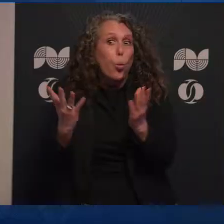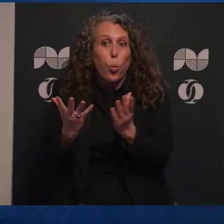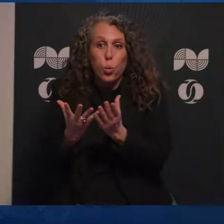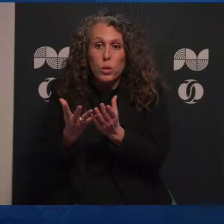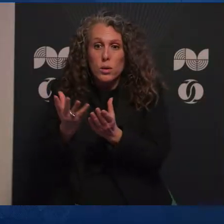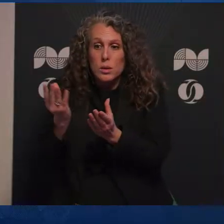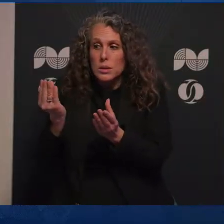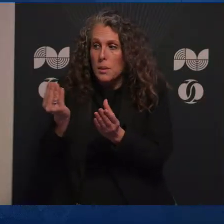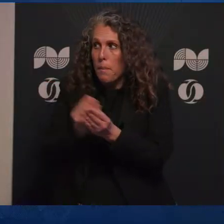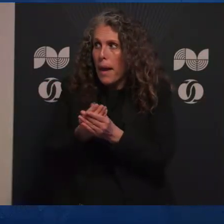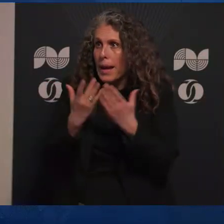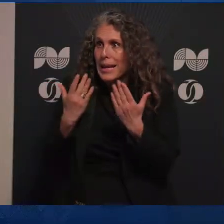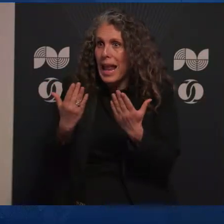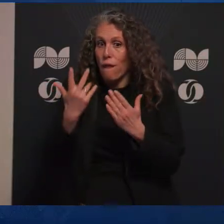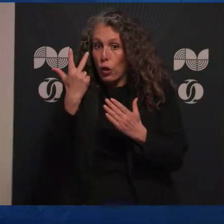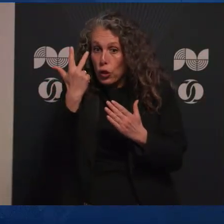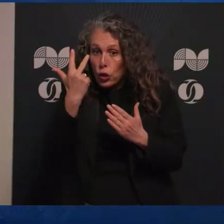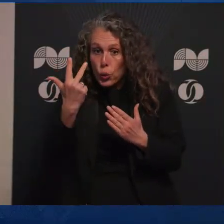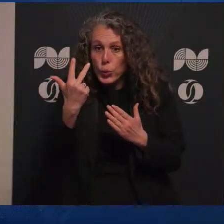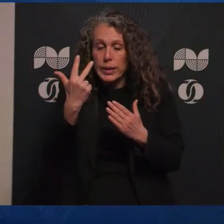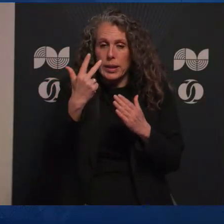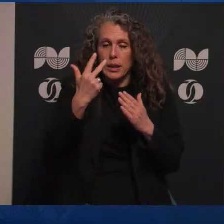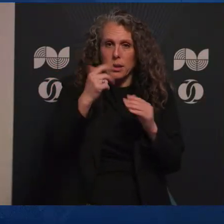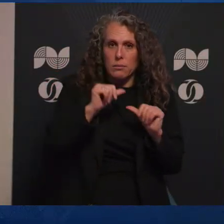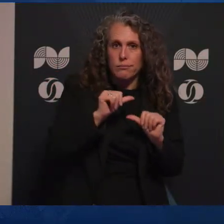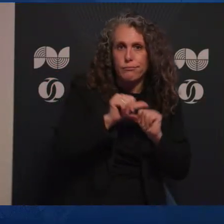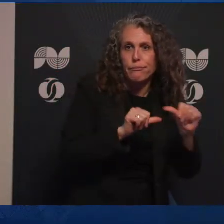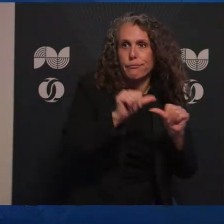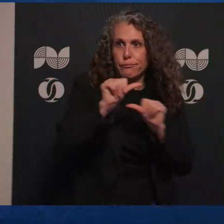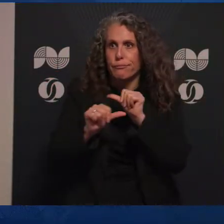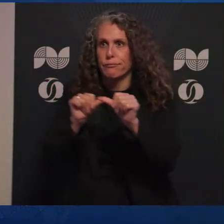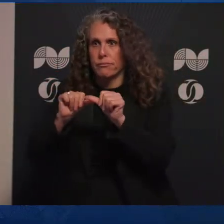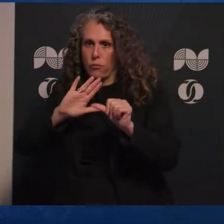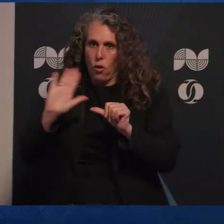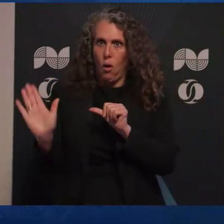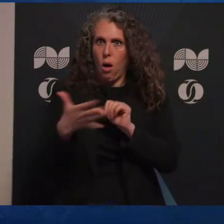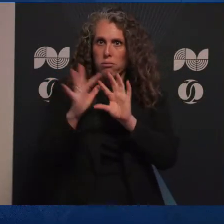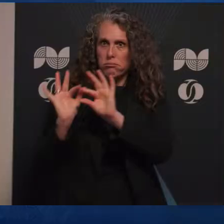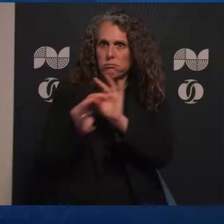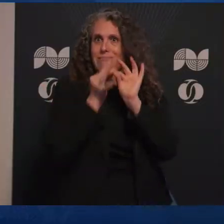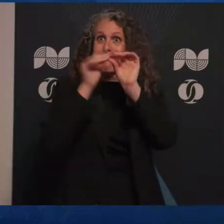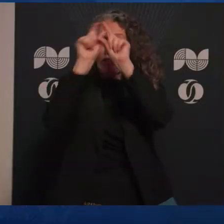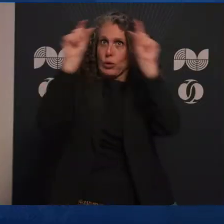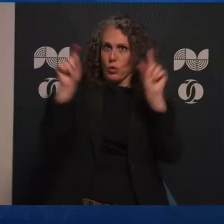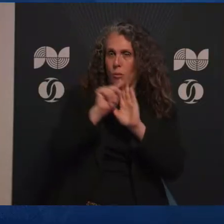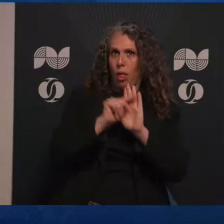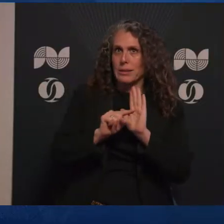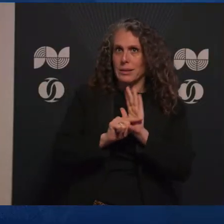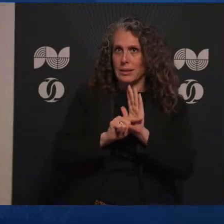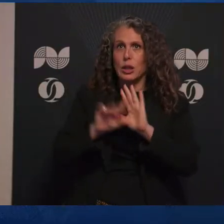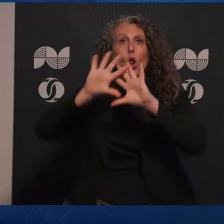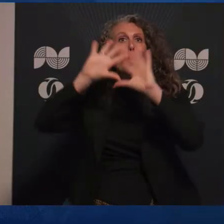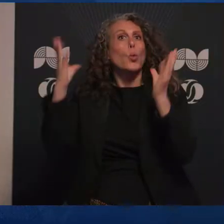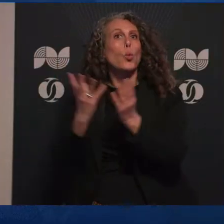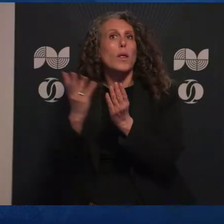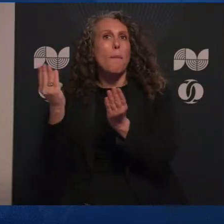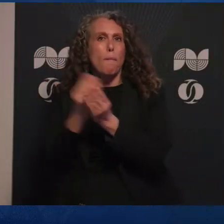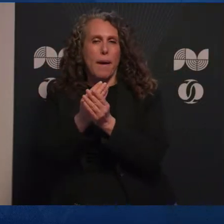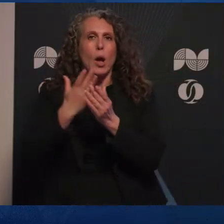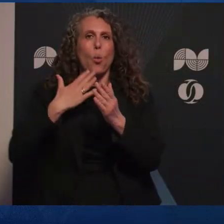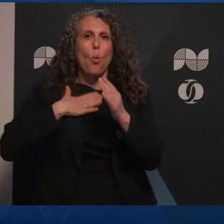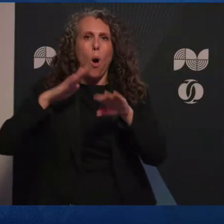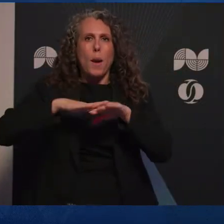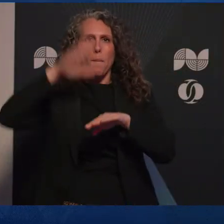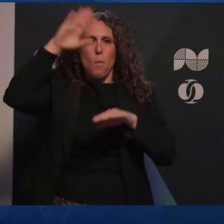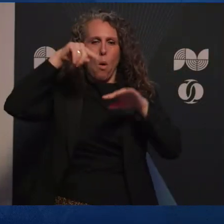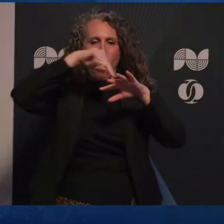ongoing initiatives on industrial policy, and I think they are going to look at sort of more detailed at other